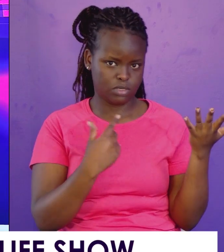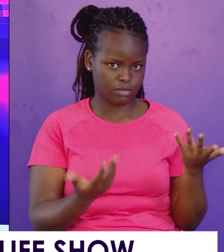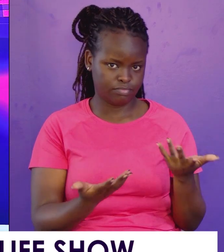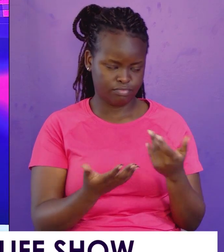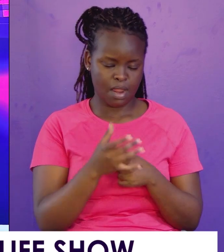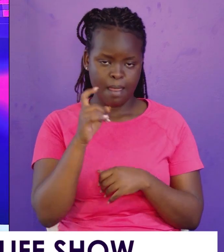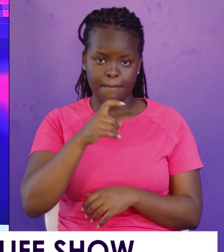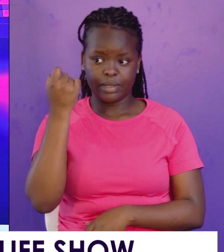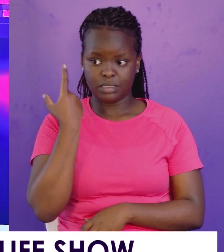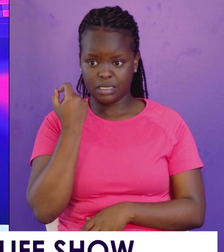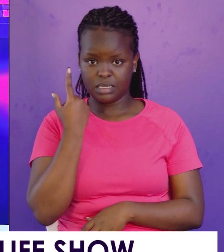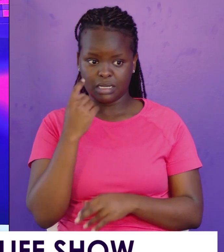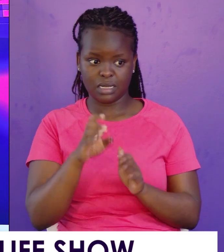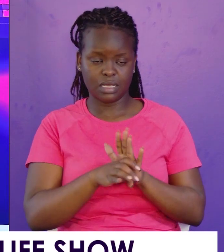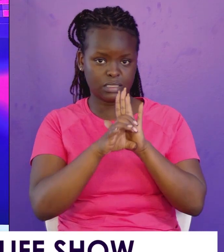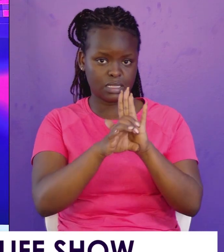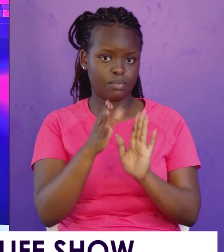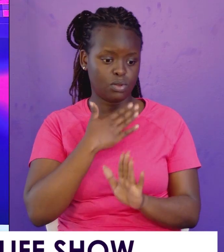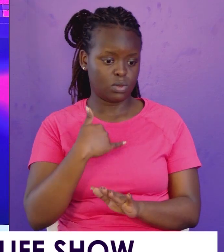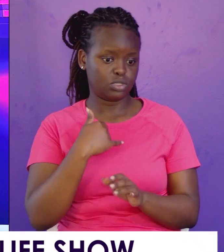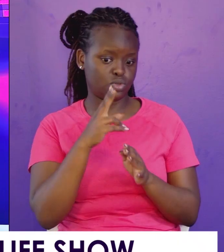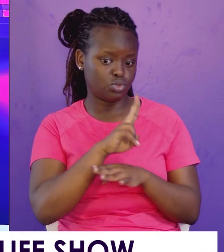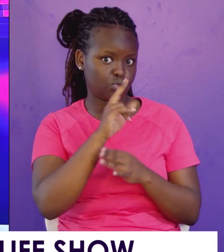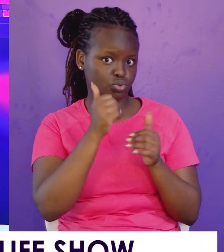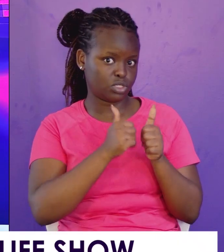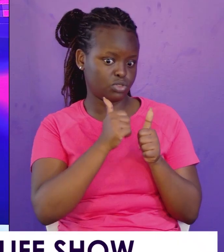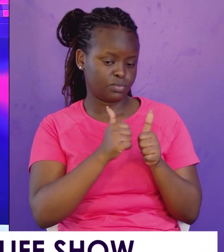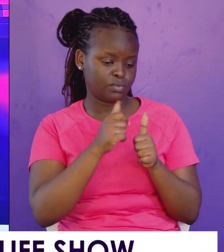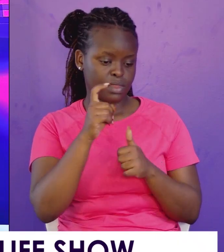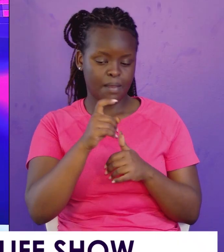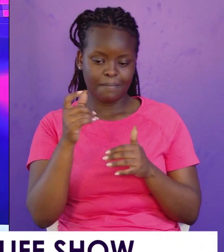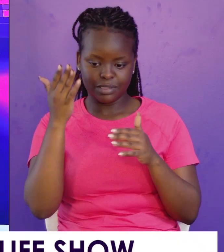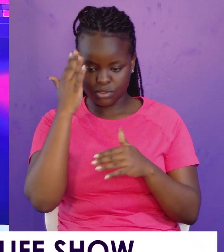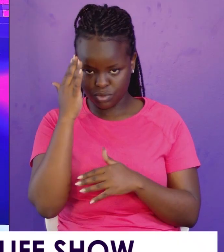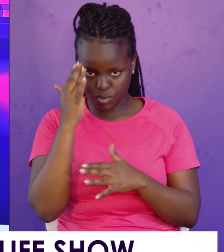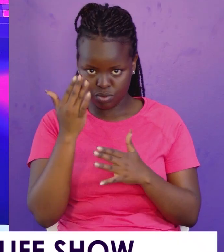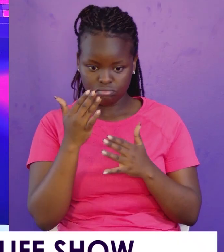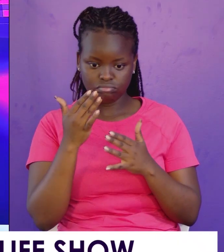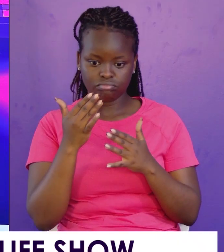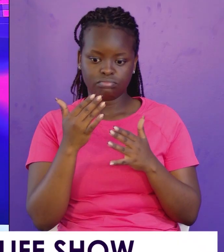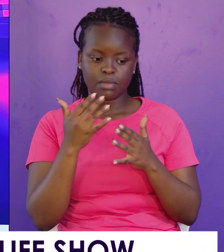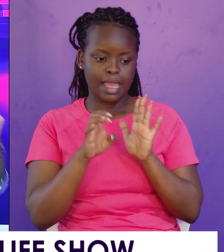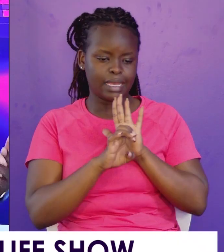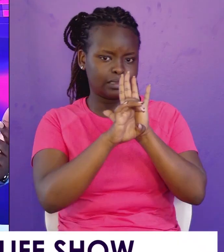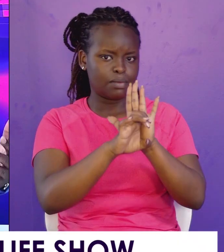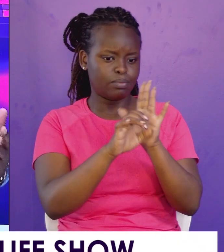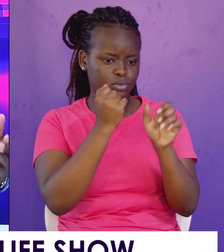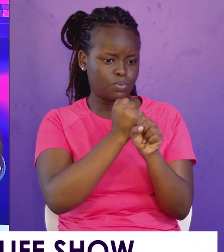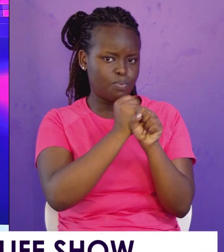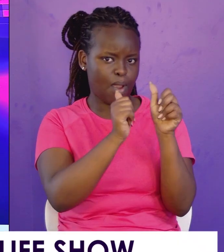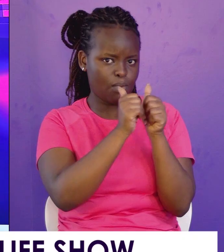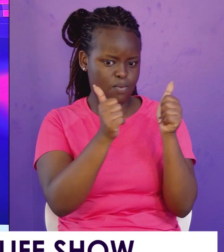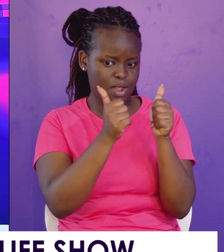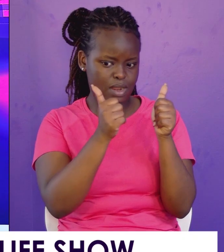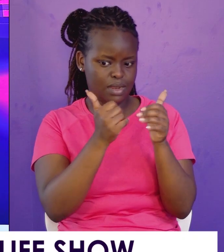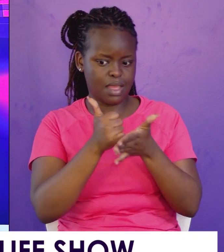You need to understand the examples you want to use. And you need to know that those examples are effective to help the